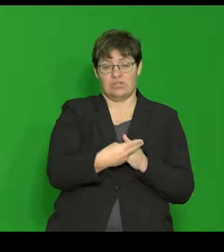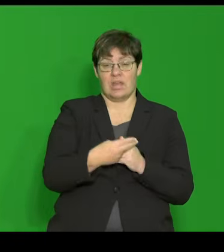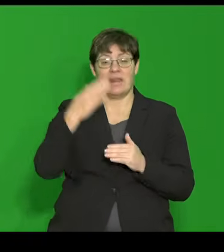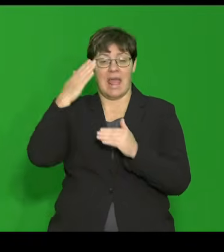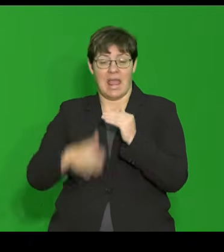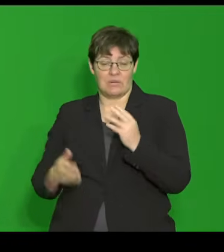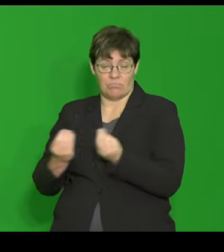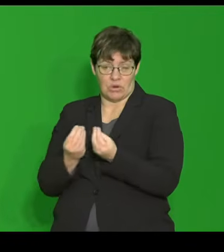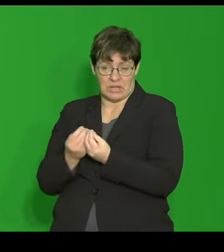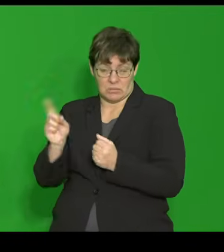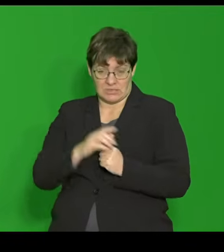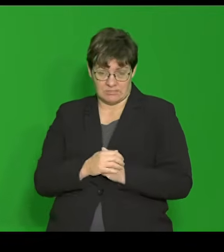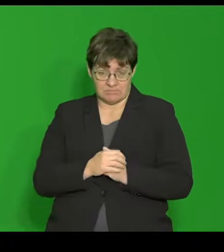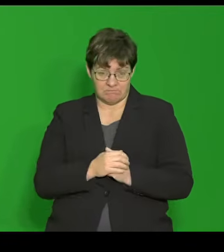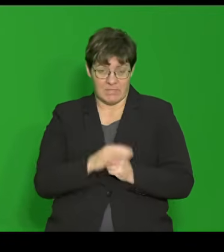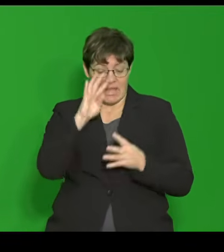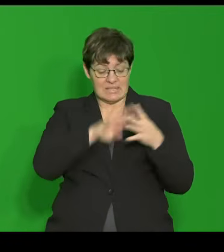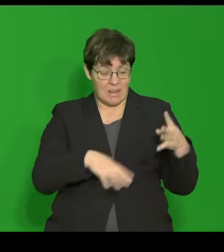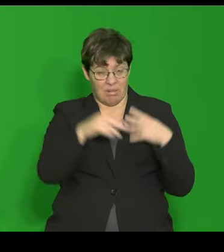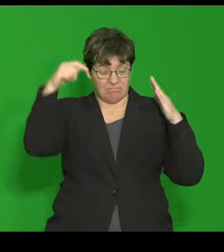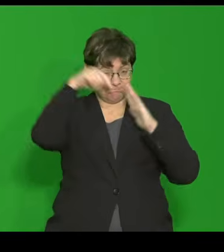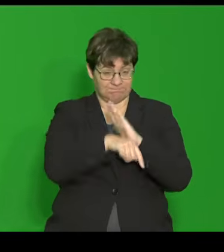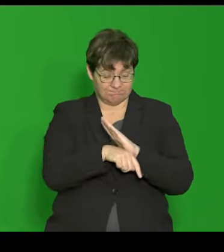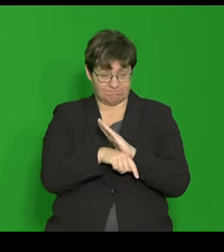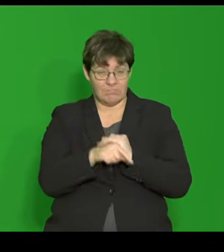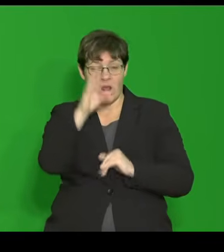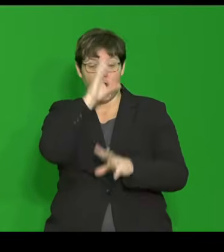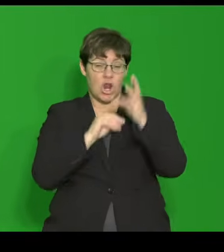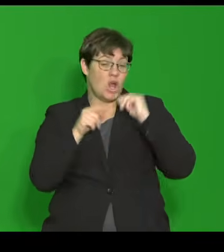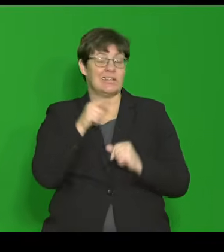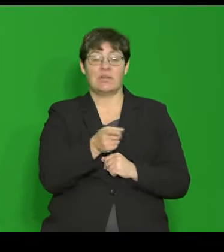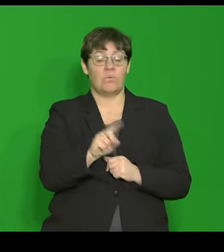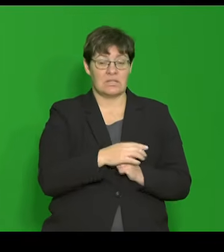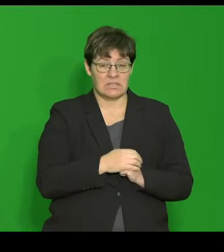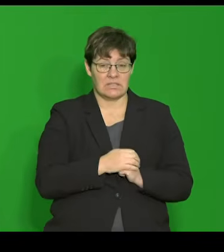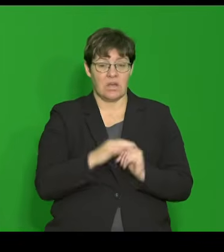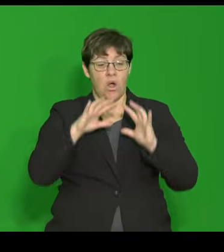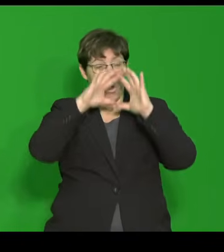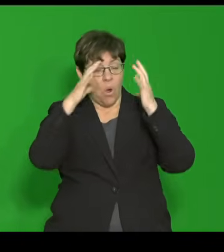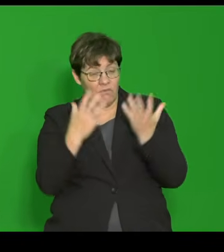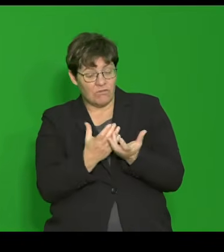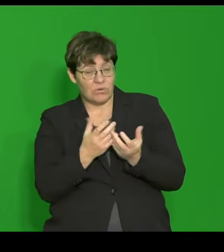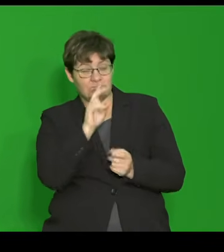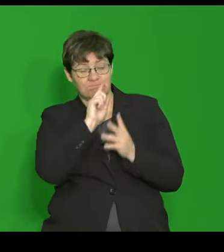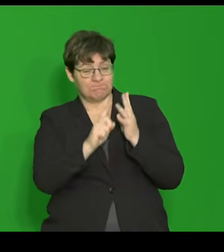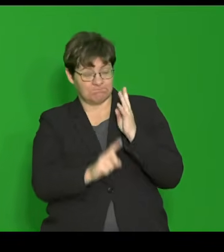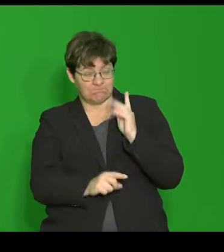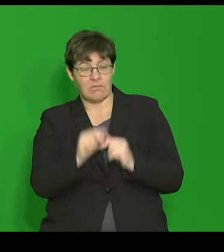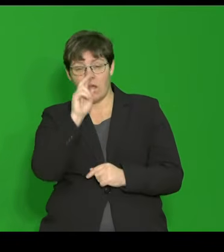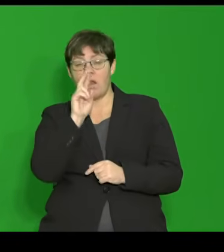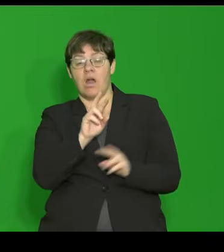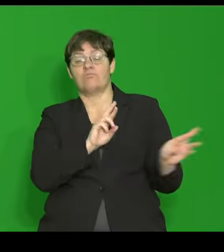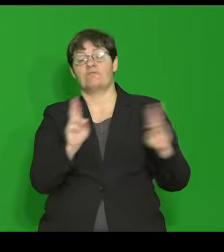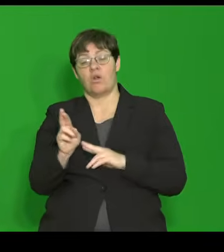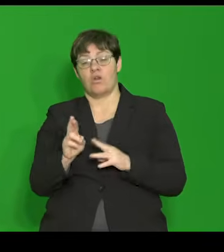end products. So it's quite a comprehensive table, and the best way to learn these enzymes or to have an overview of the different enzymes is to be able to